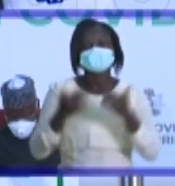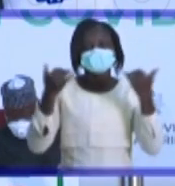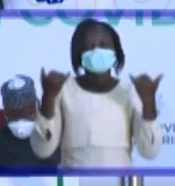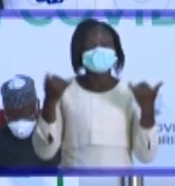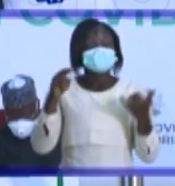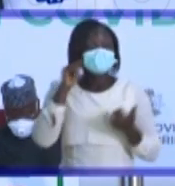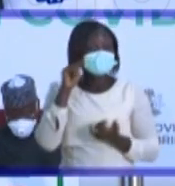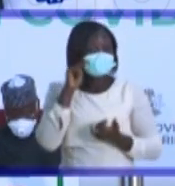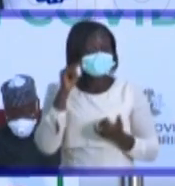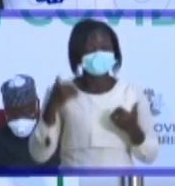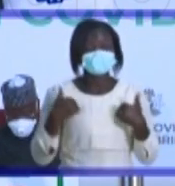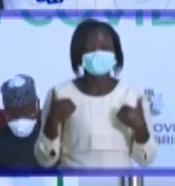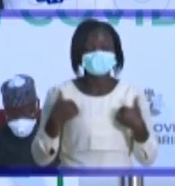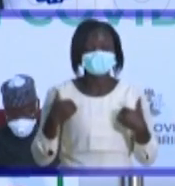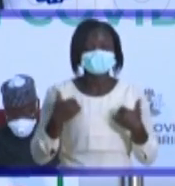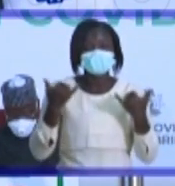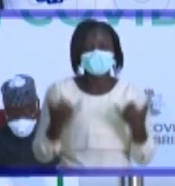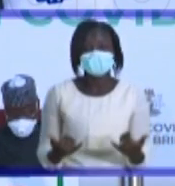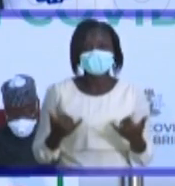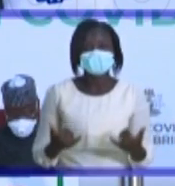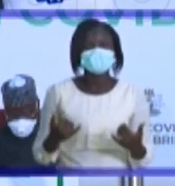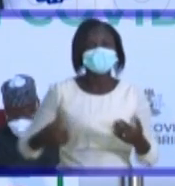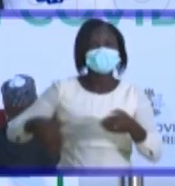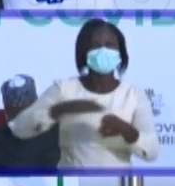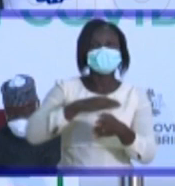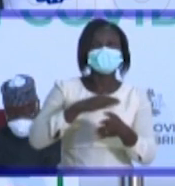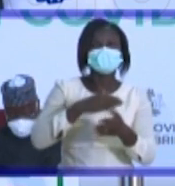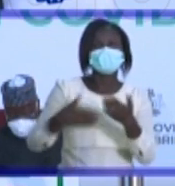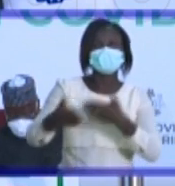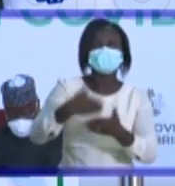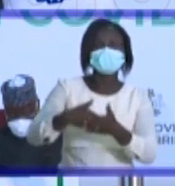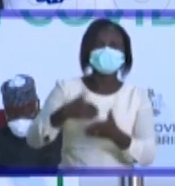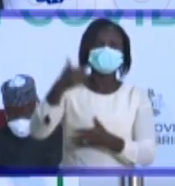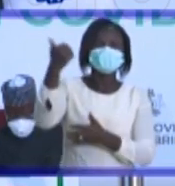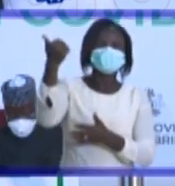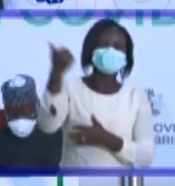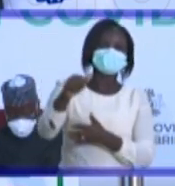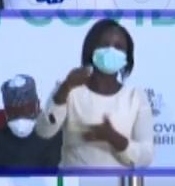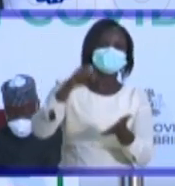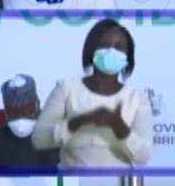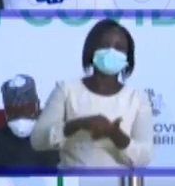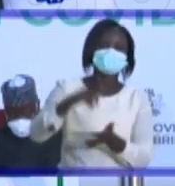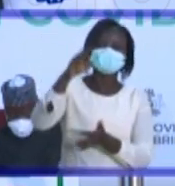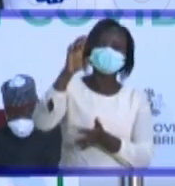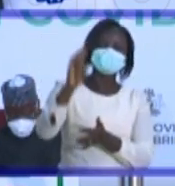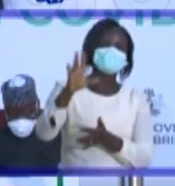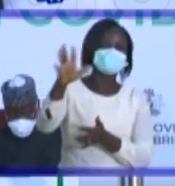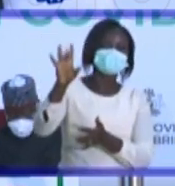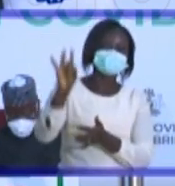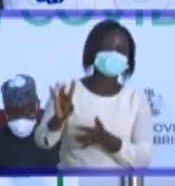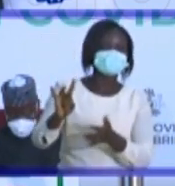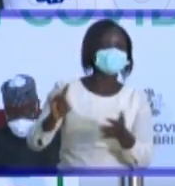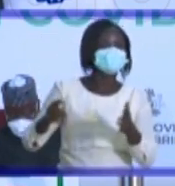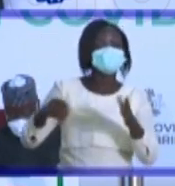Nigeria has currently a total of 10,578 confirmed cases of